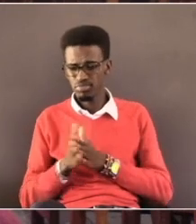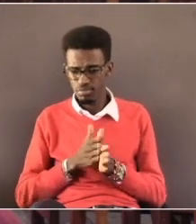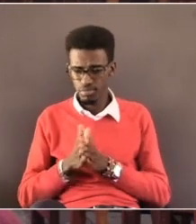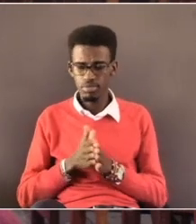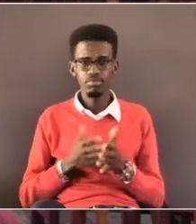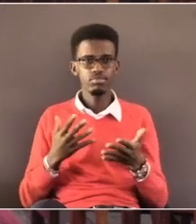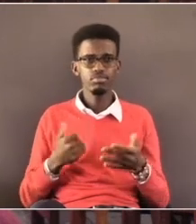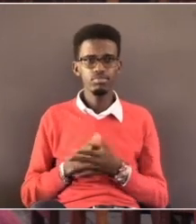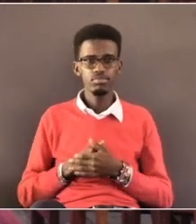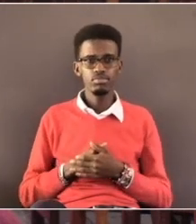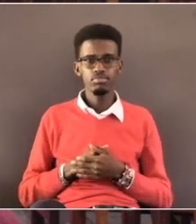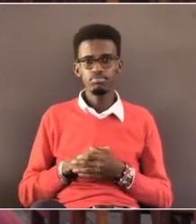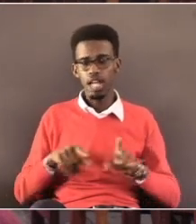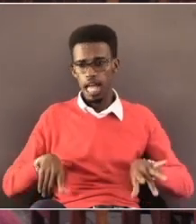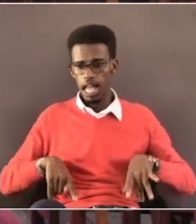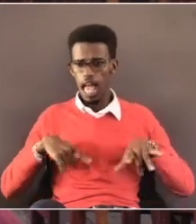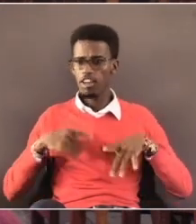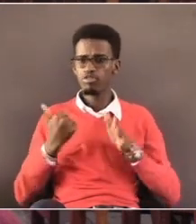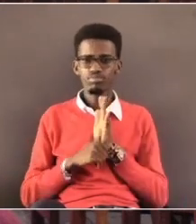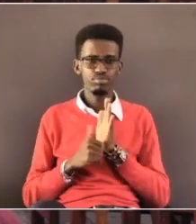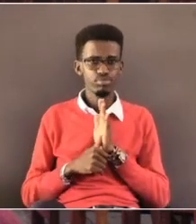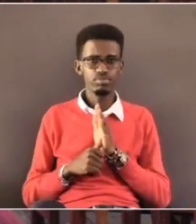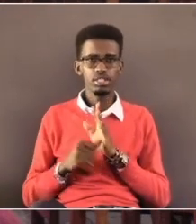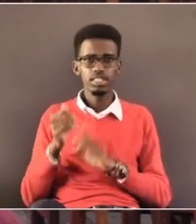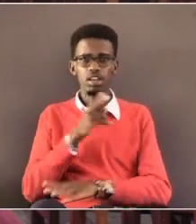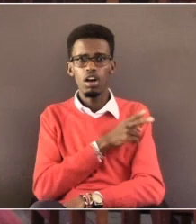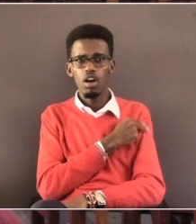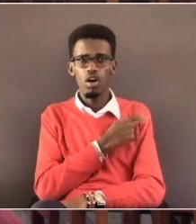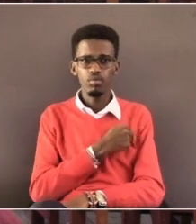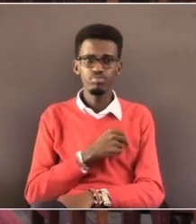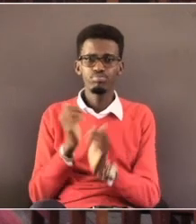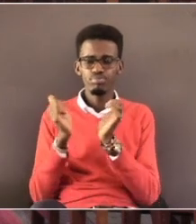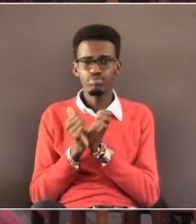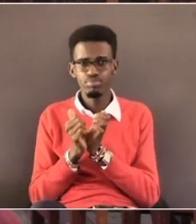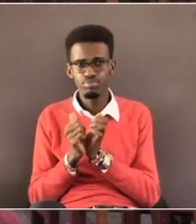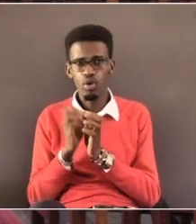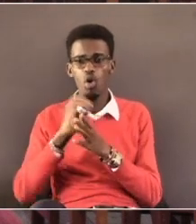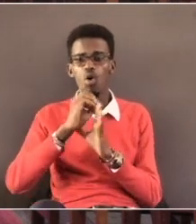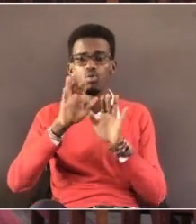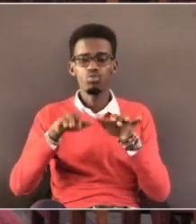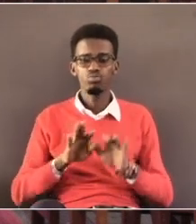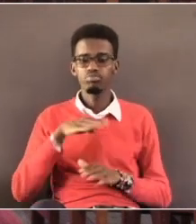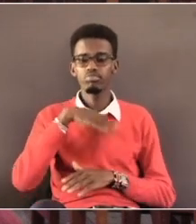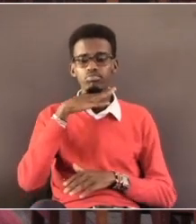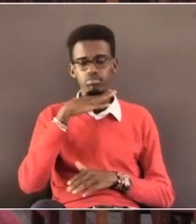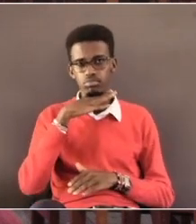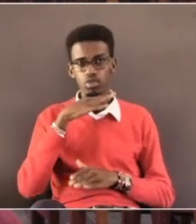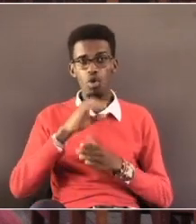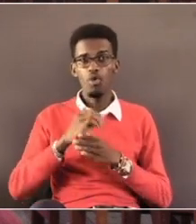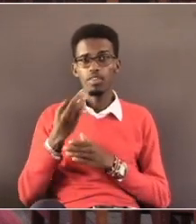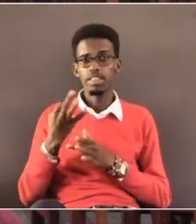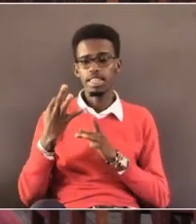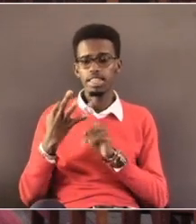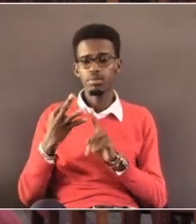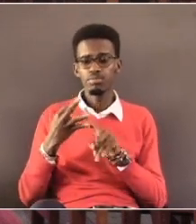Not pride. Your life is at stake. Hospital, jela, ama kifo. If those are your